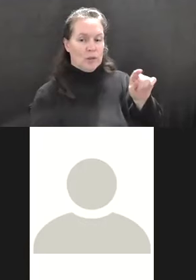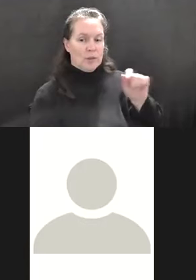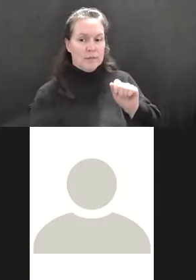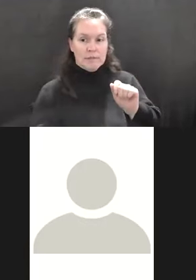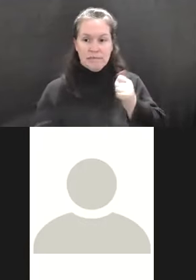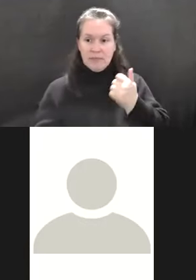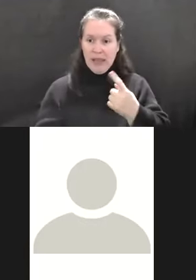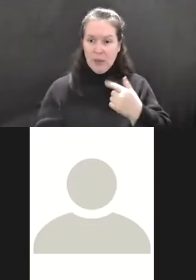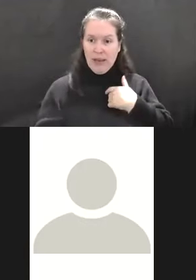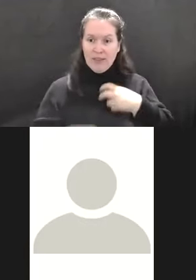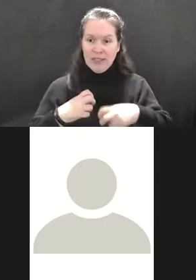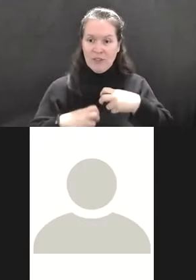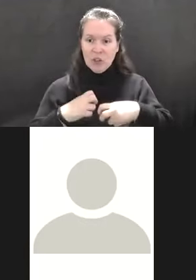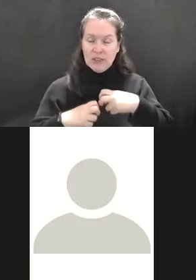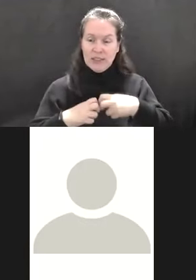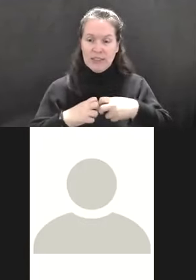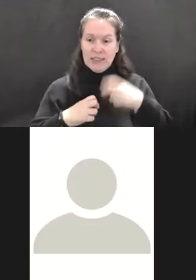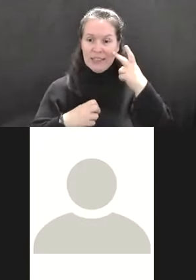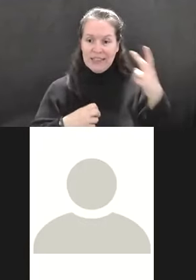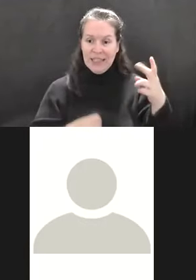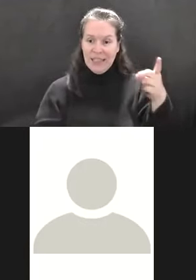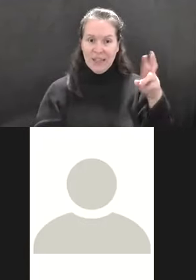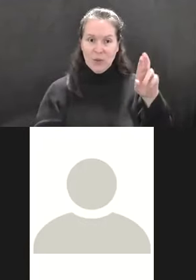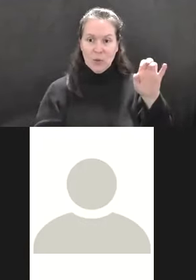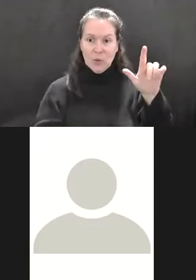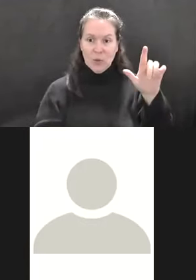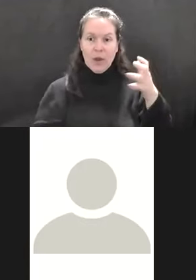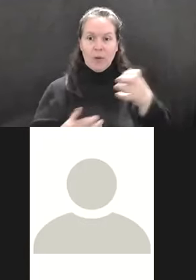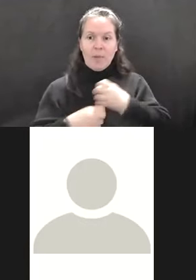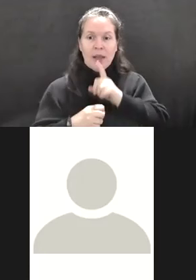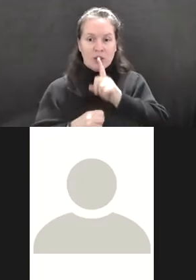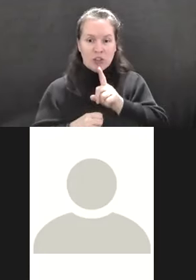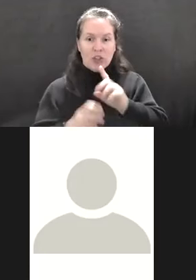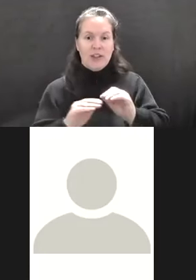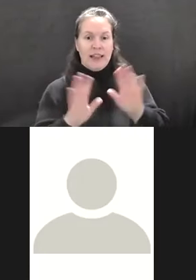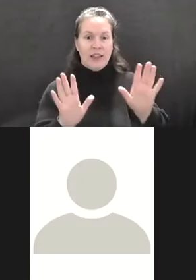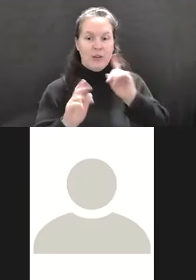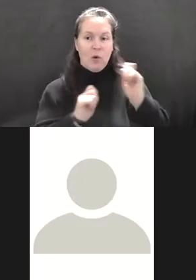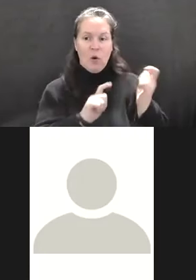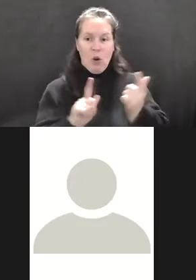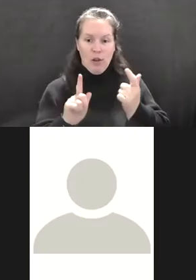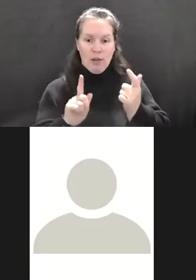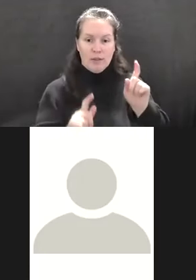if anyone is having any difficulty or anything like that, I just want to make sure it's visible to everyone.